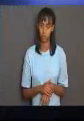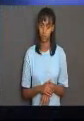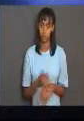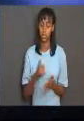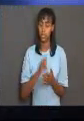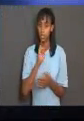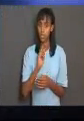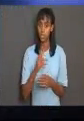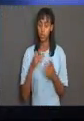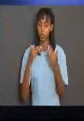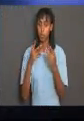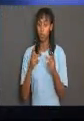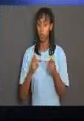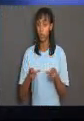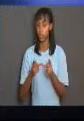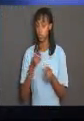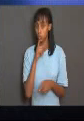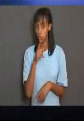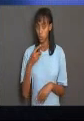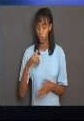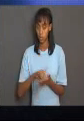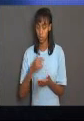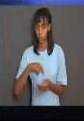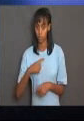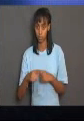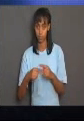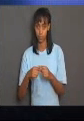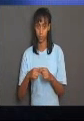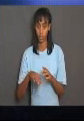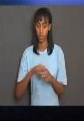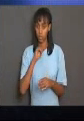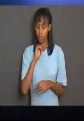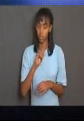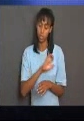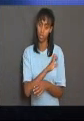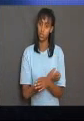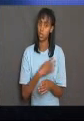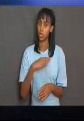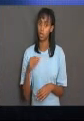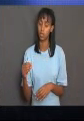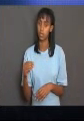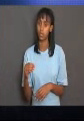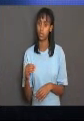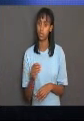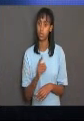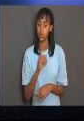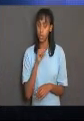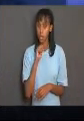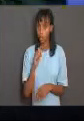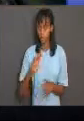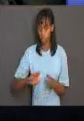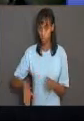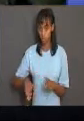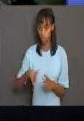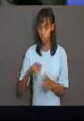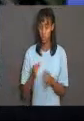It is partly true that we are running out of known energy, and there will be none left